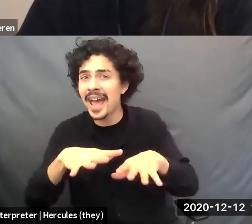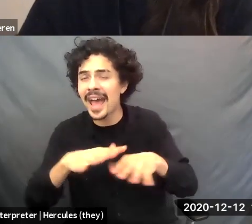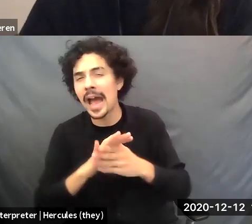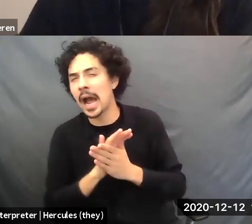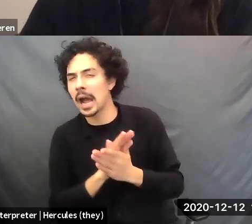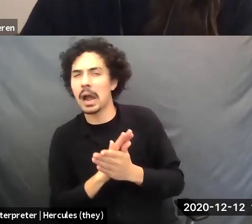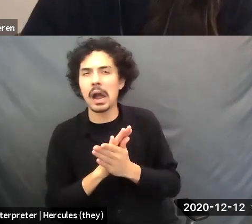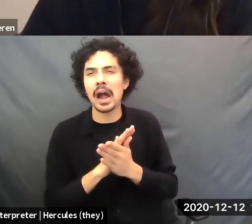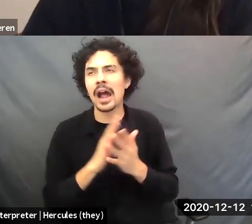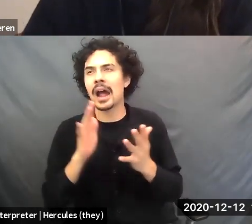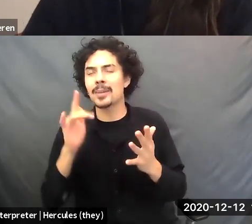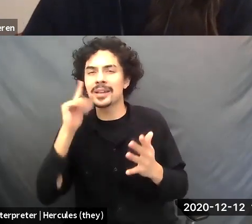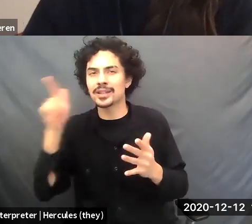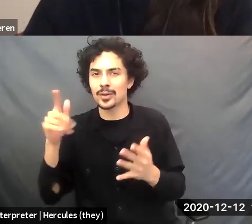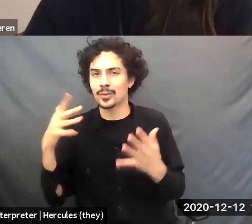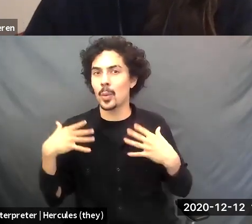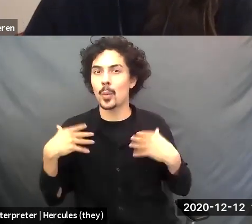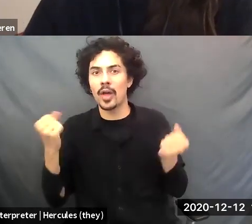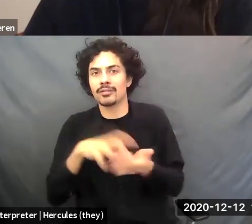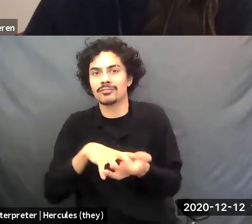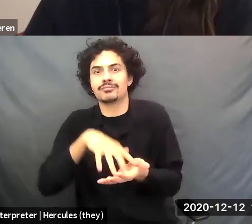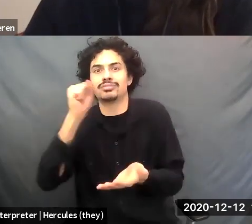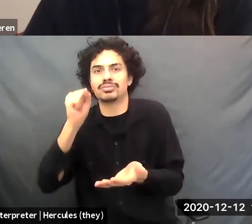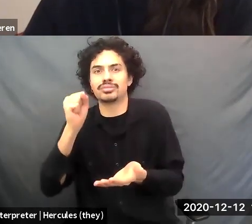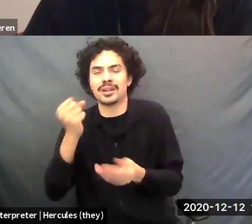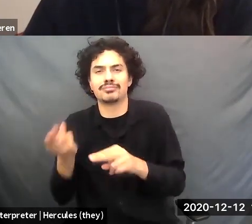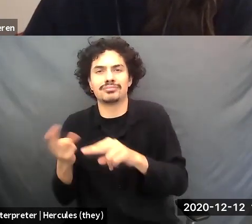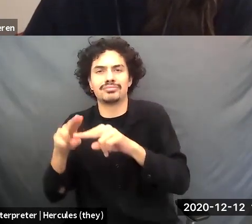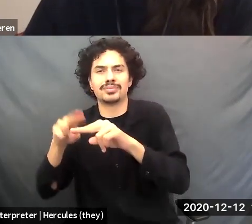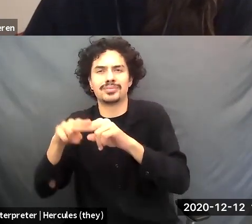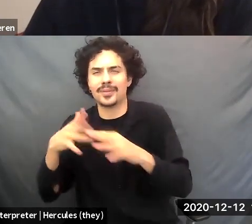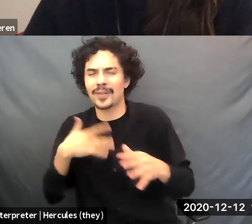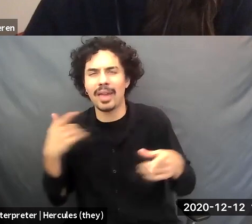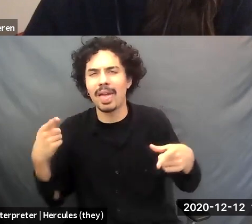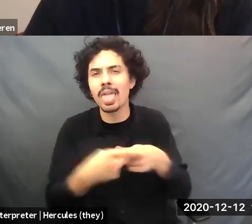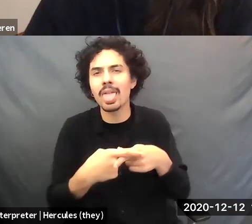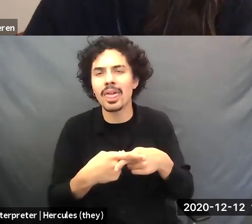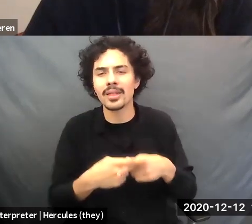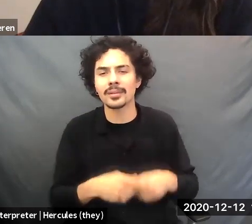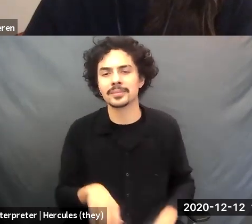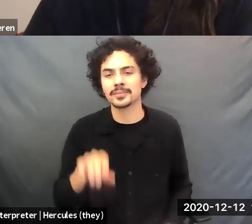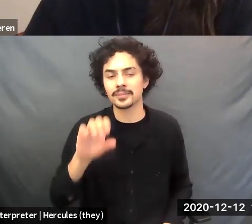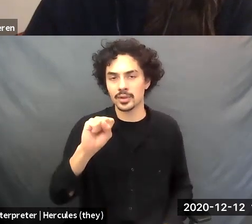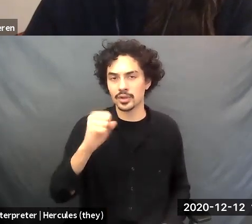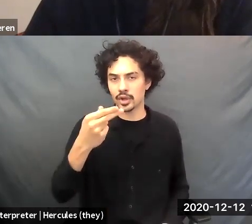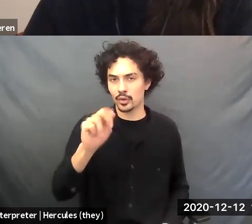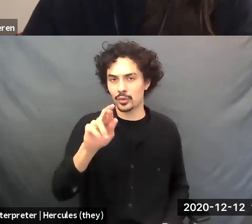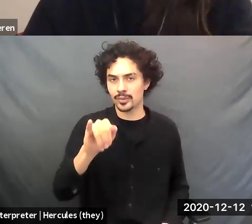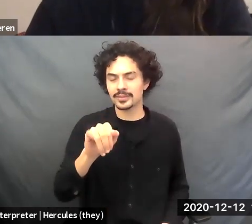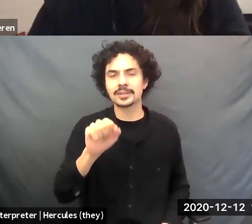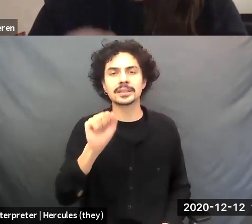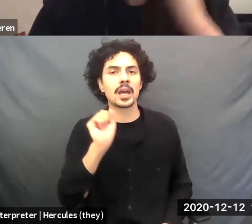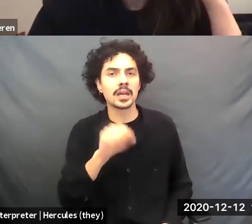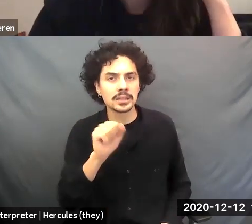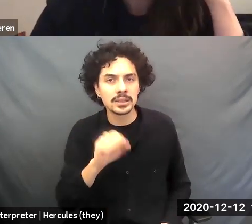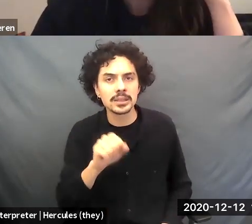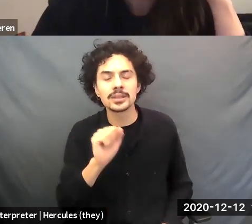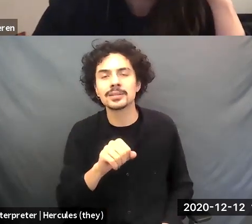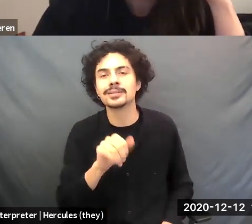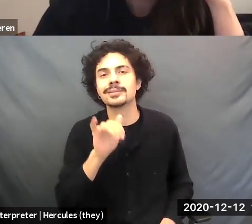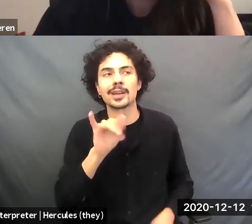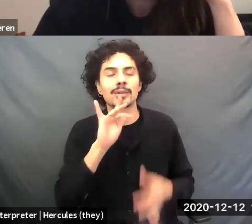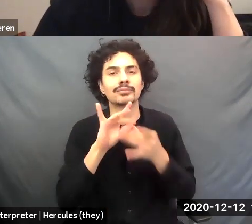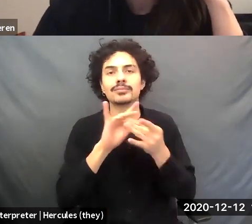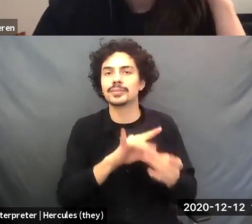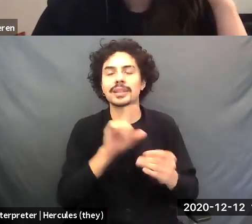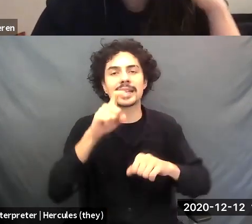wealth as an institution. So I really appreciate that question in part because of its timeliness, right? It's something that's so much part of the